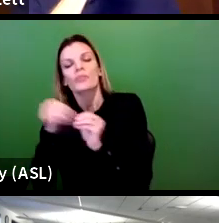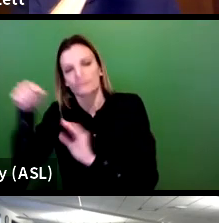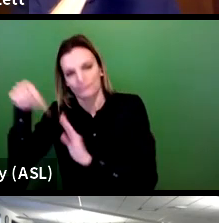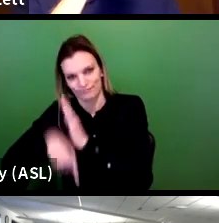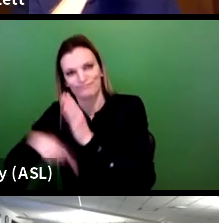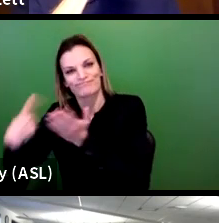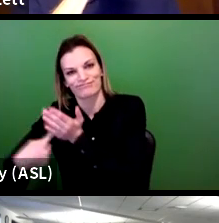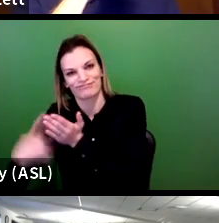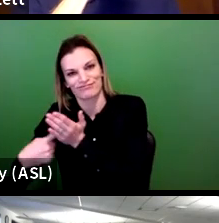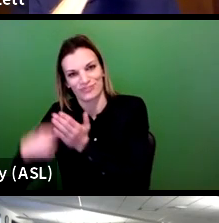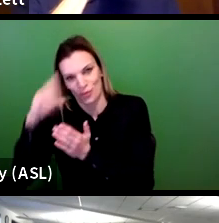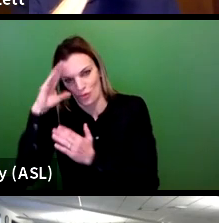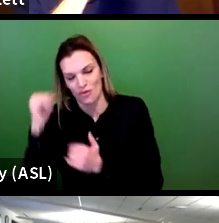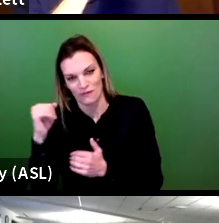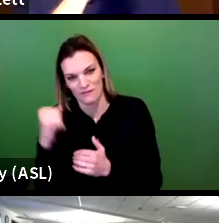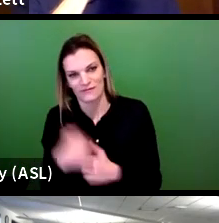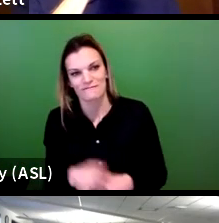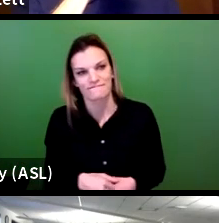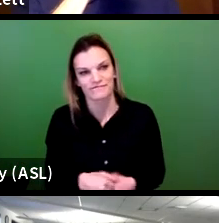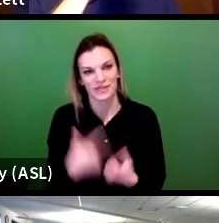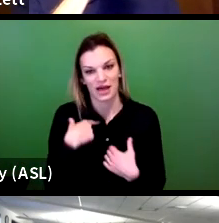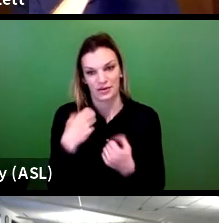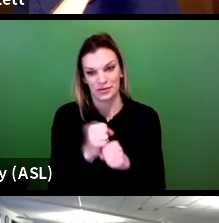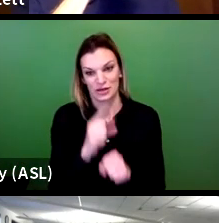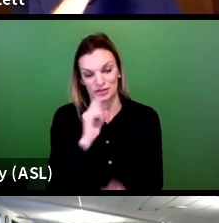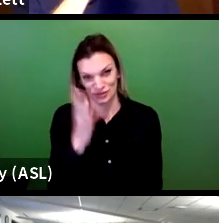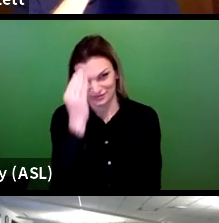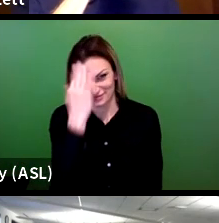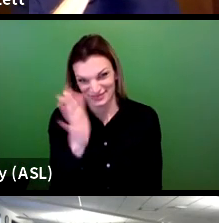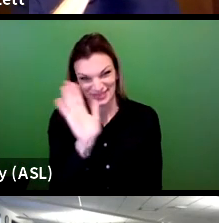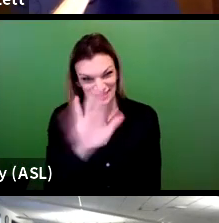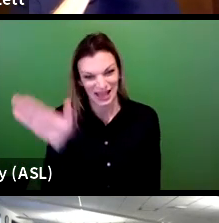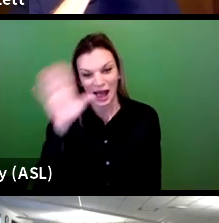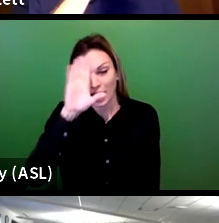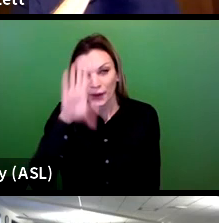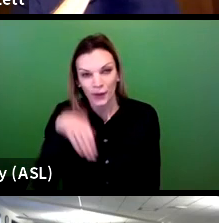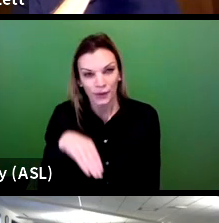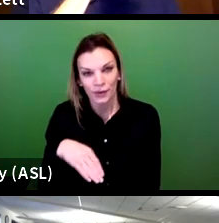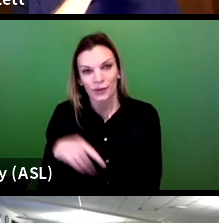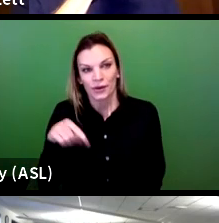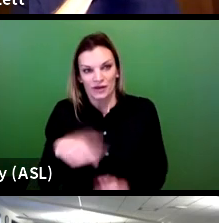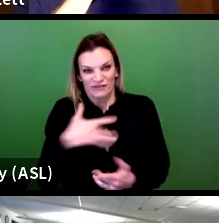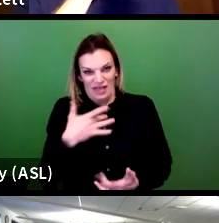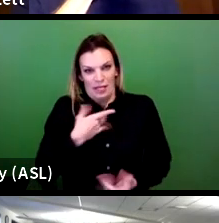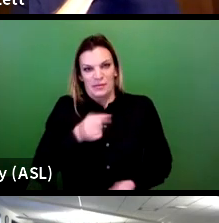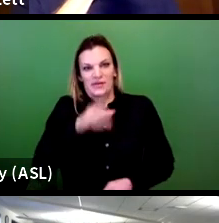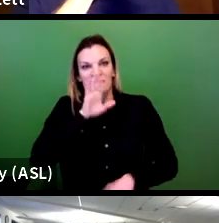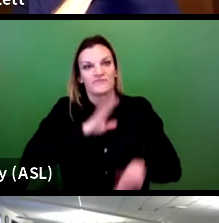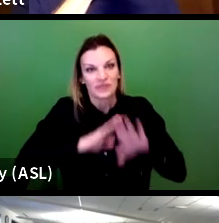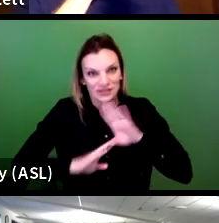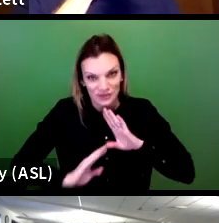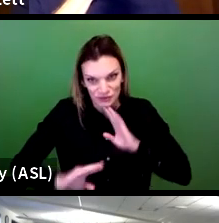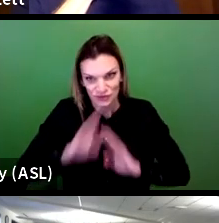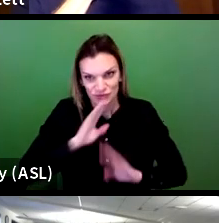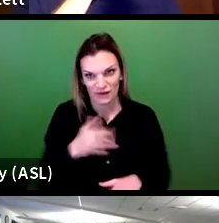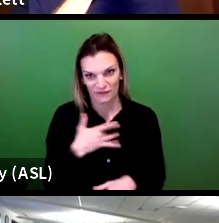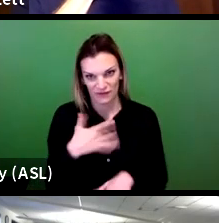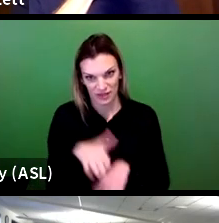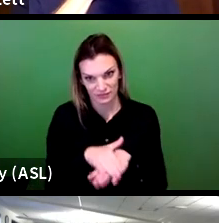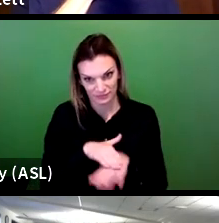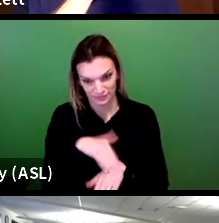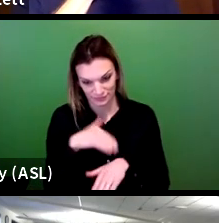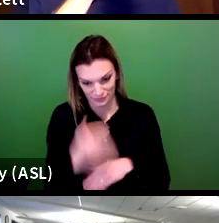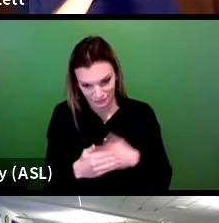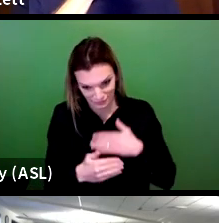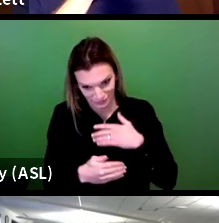several weeks. And I just want to acknowledge, I know this is probably frustratingly slow progress for all of you,